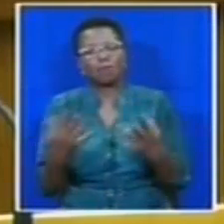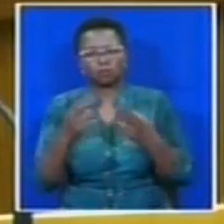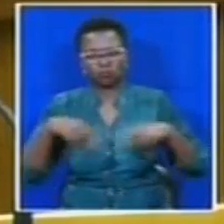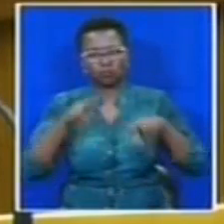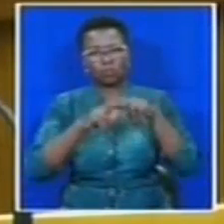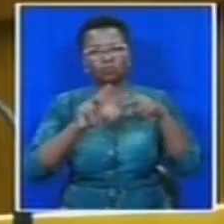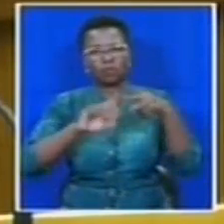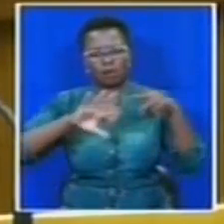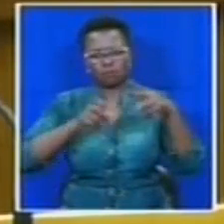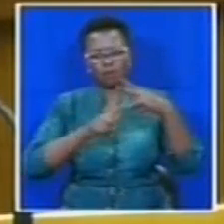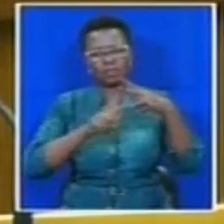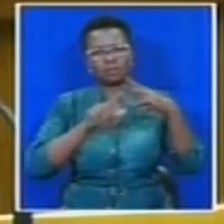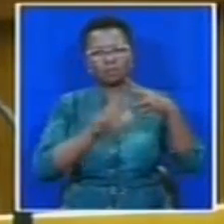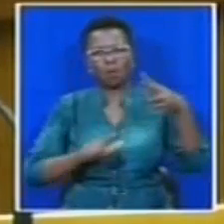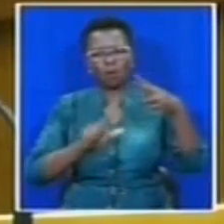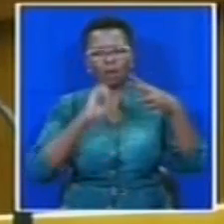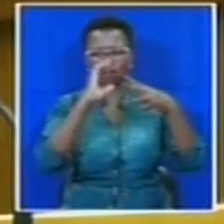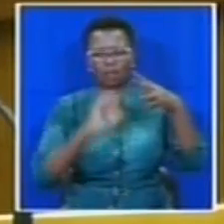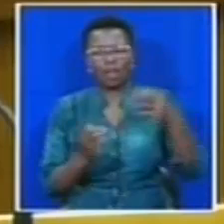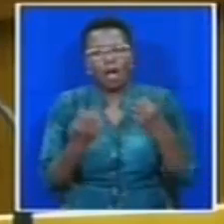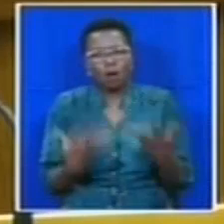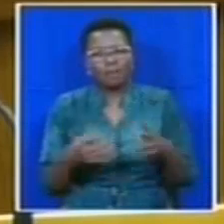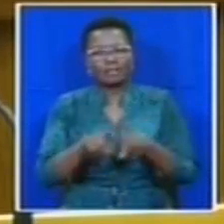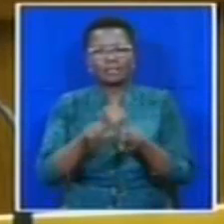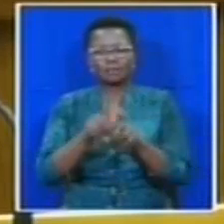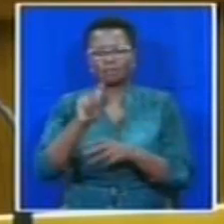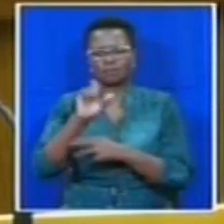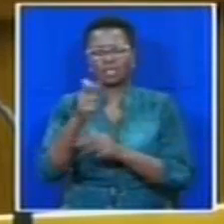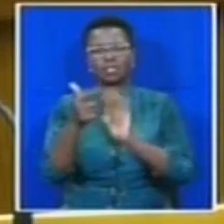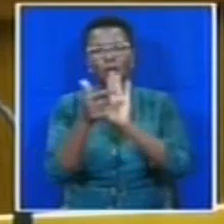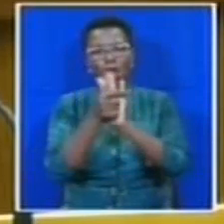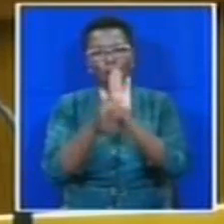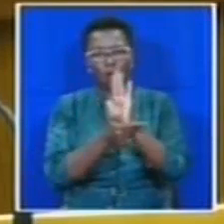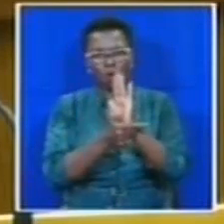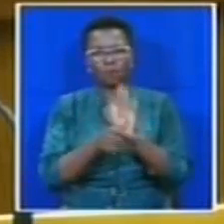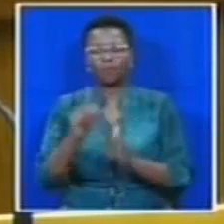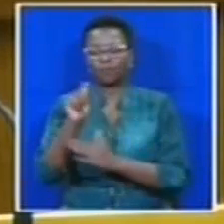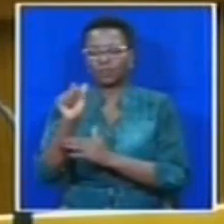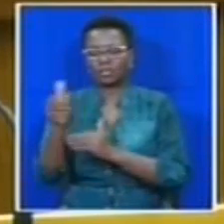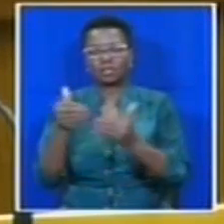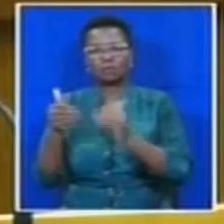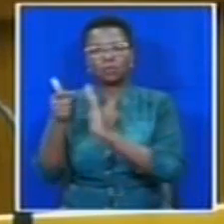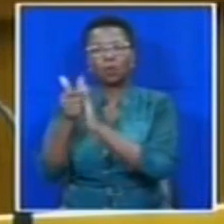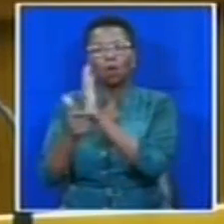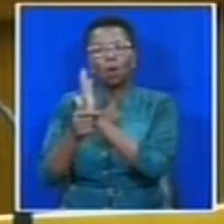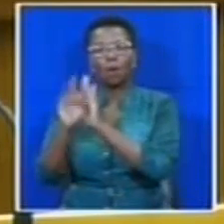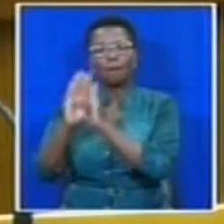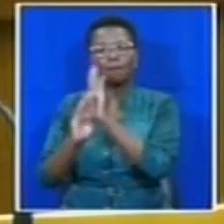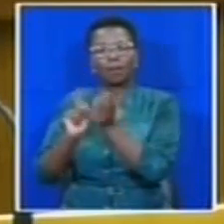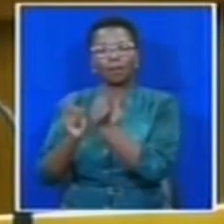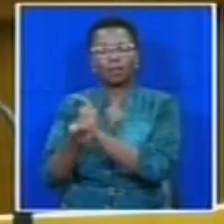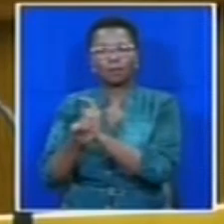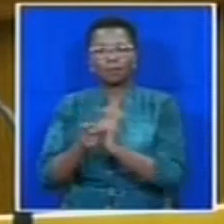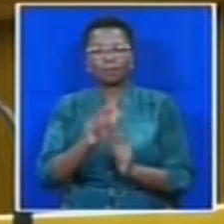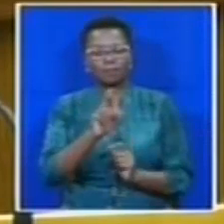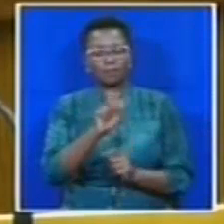Bill, Taxation Laws Amendment Bill, Tax Administration Laws Amendment Bill, the Rates and